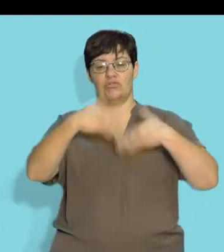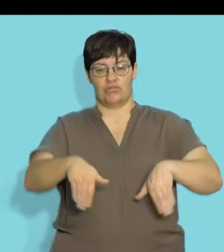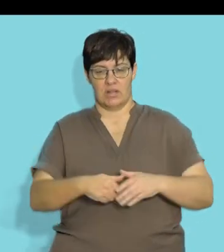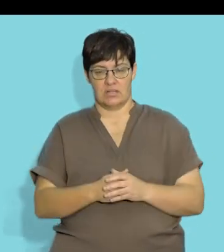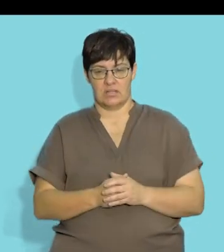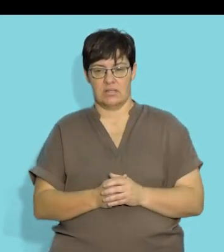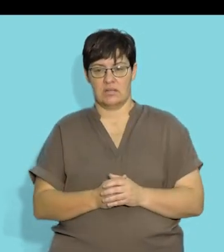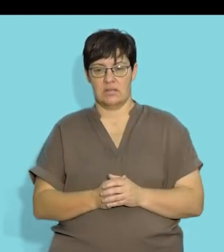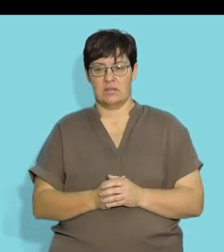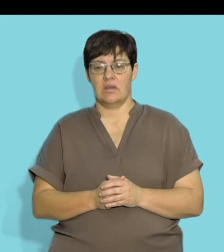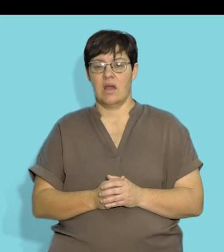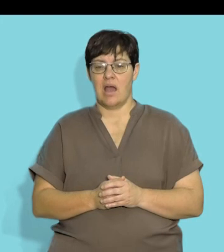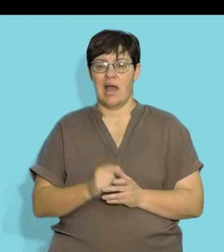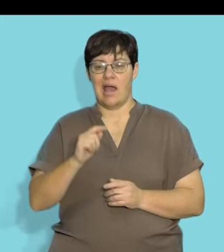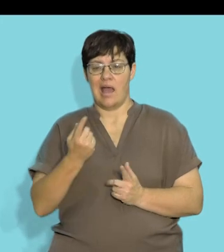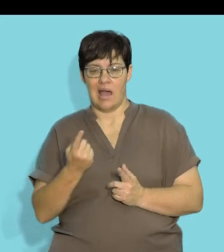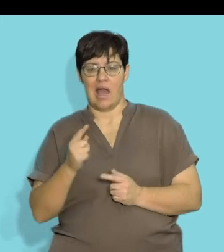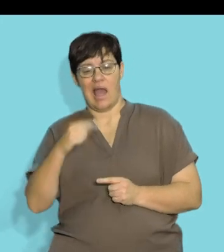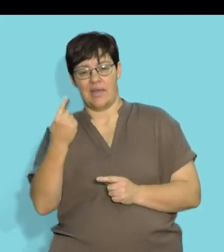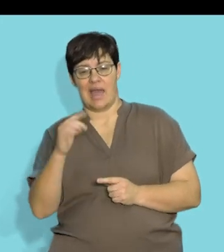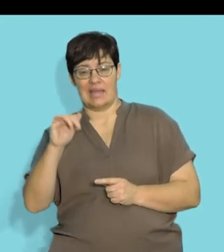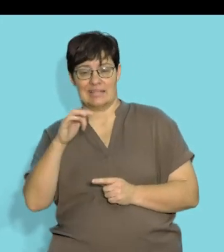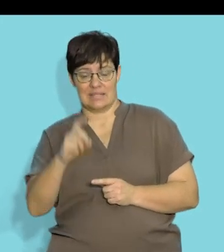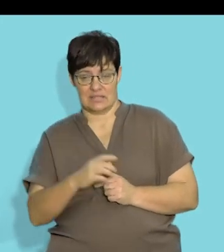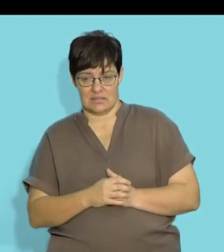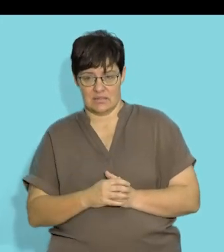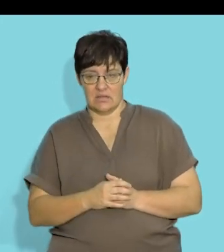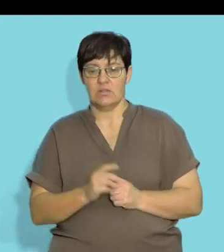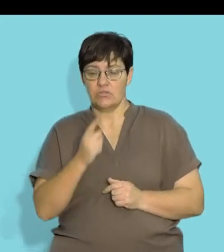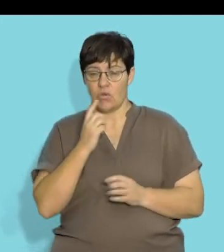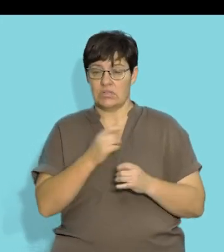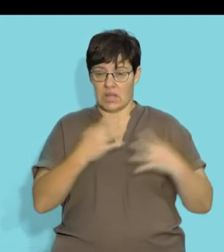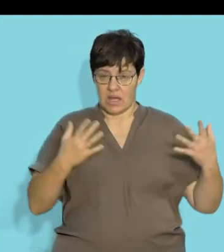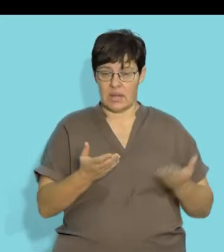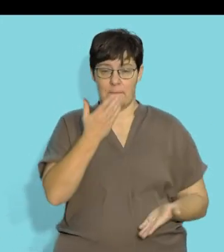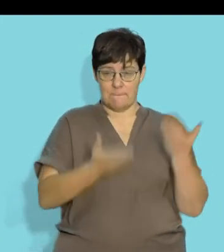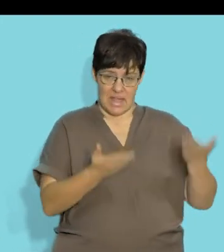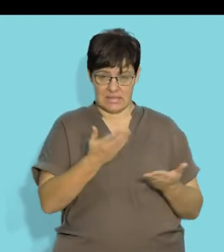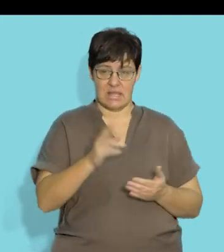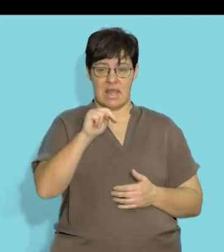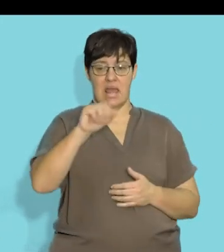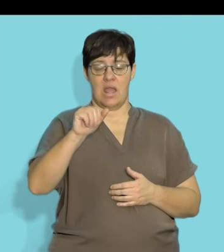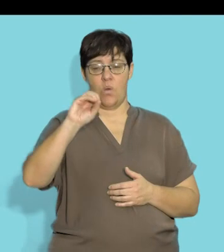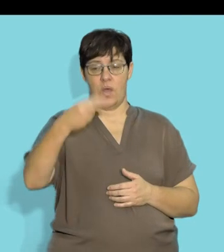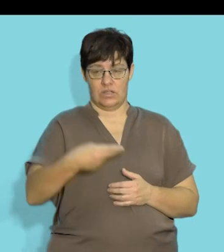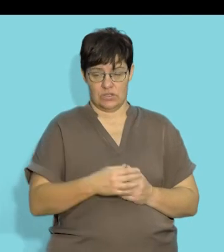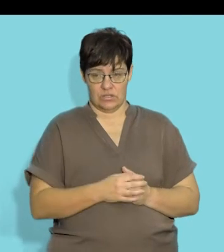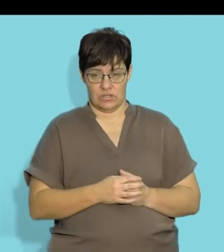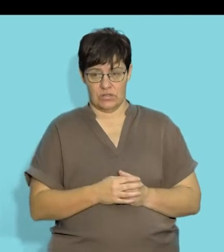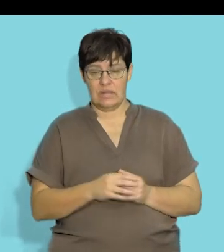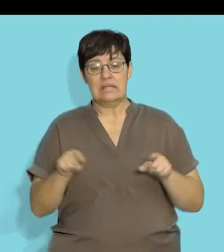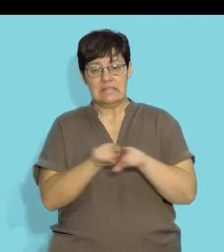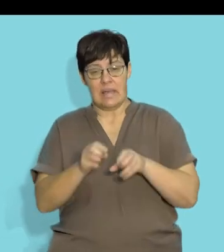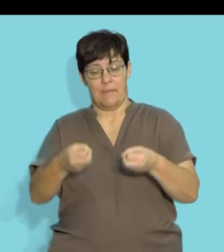neutralize ethanoic acid. So from the onset, we are given the mass of sodium hydroxide, okay? We